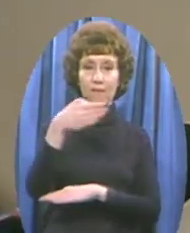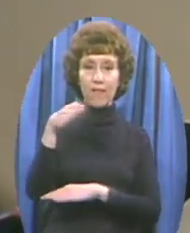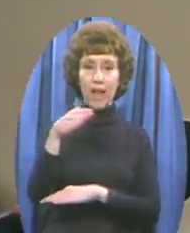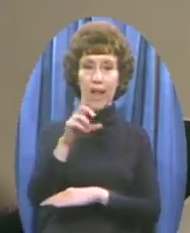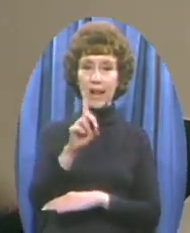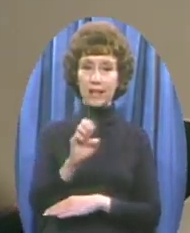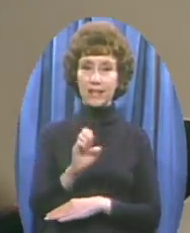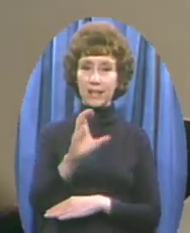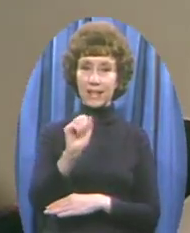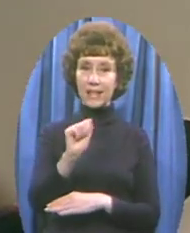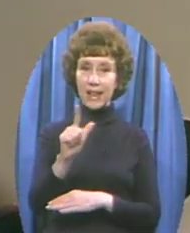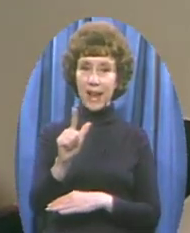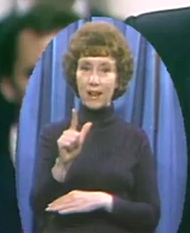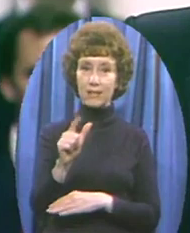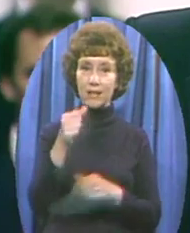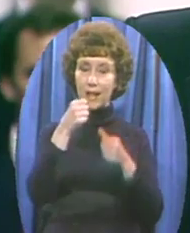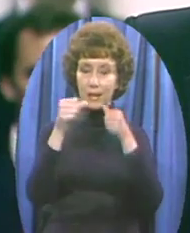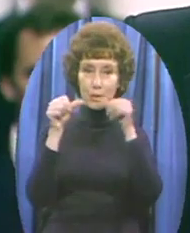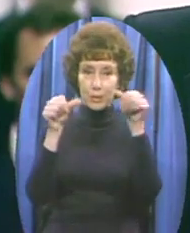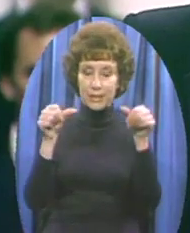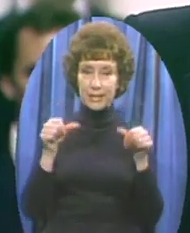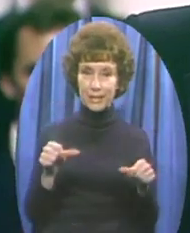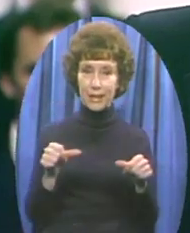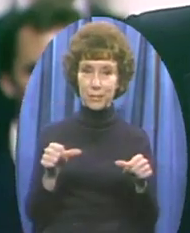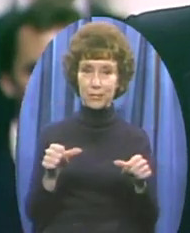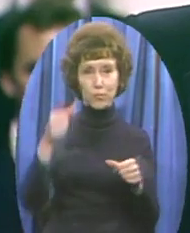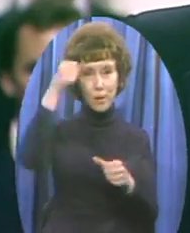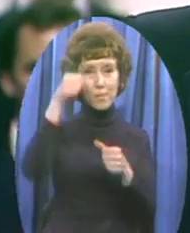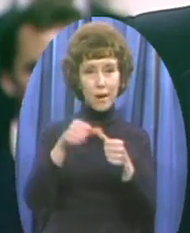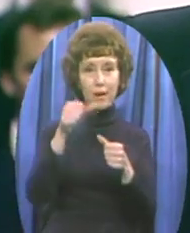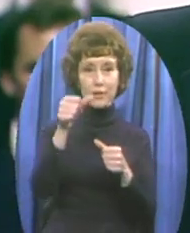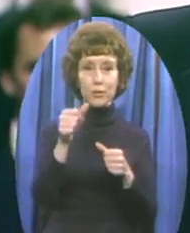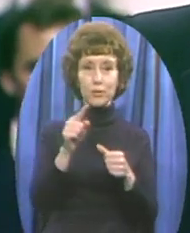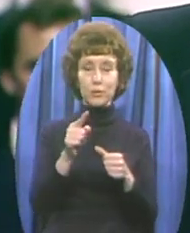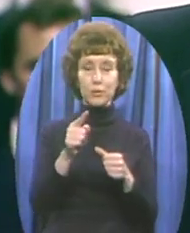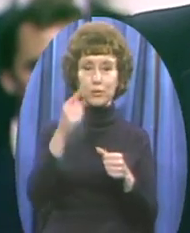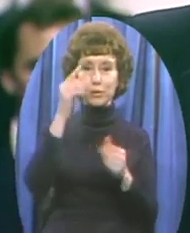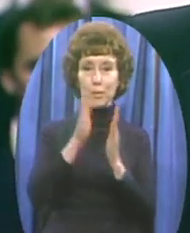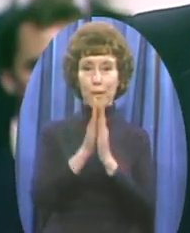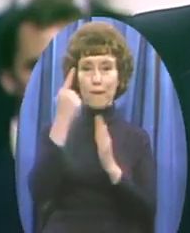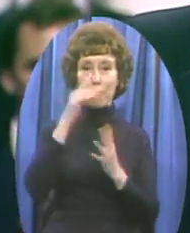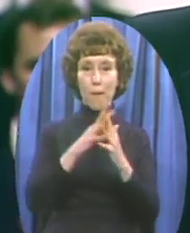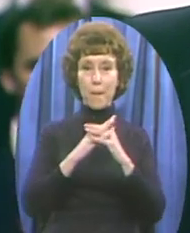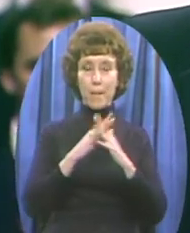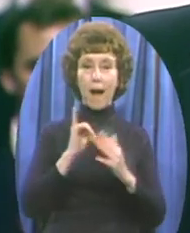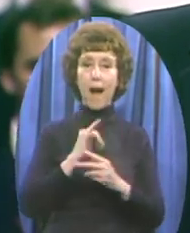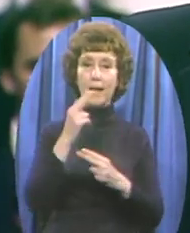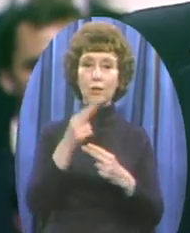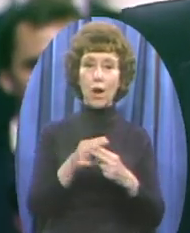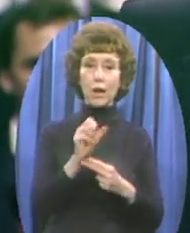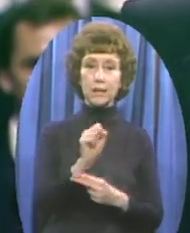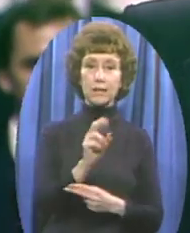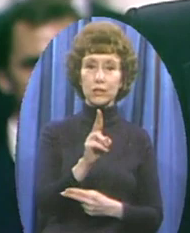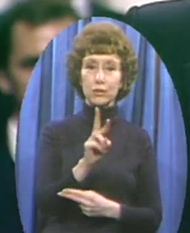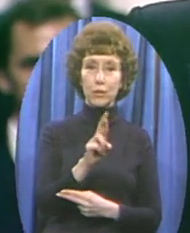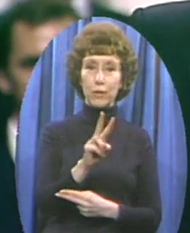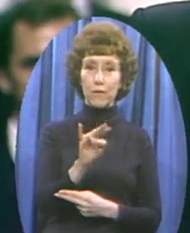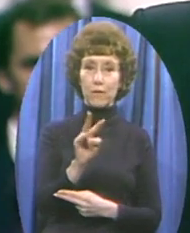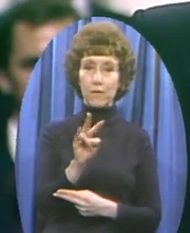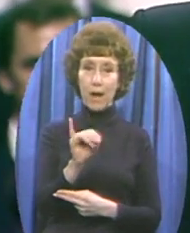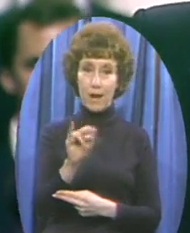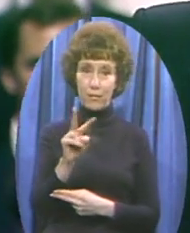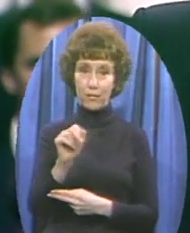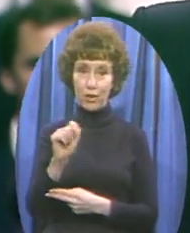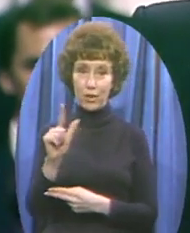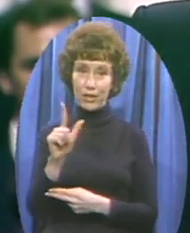to remind you to pray for America every day. I call this the survival kit, and I'd like to send it to